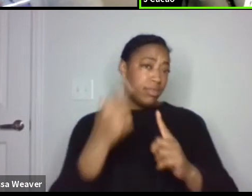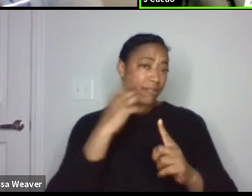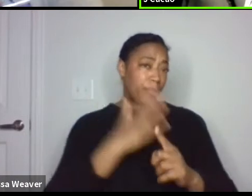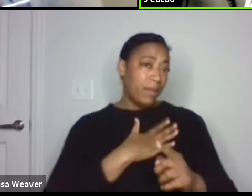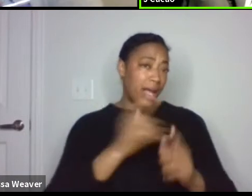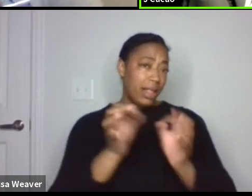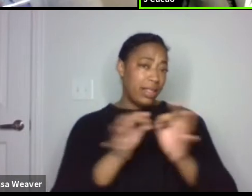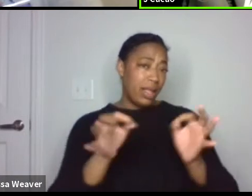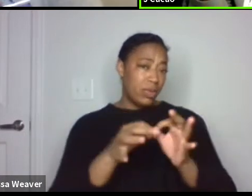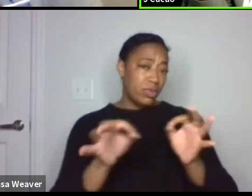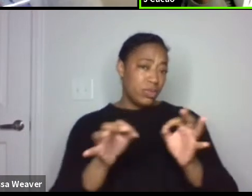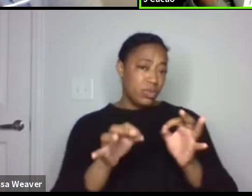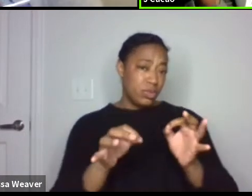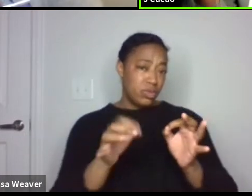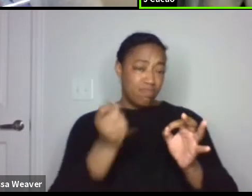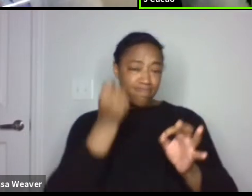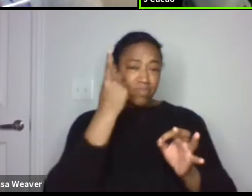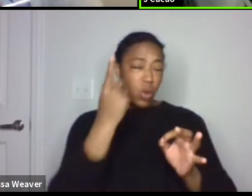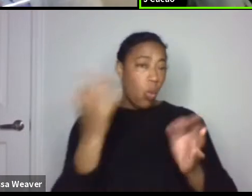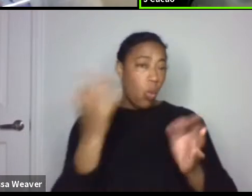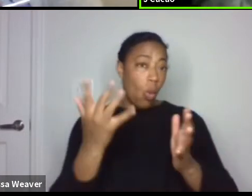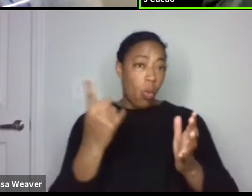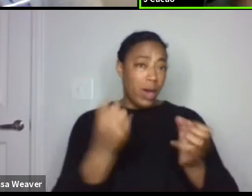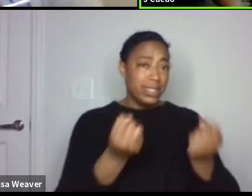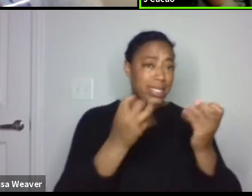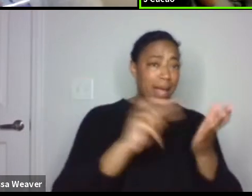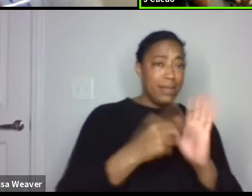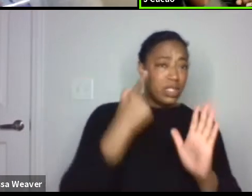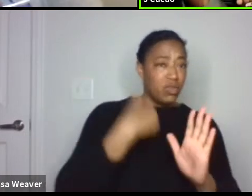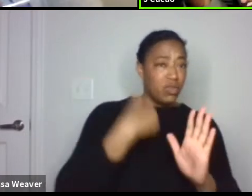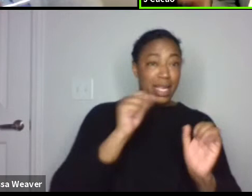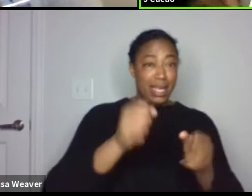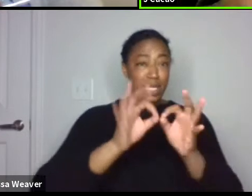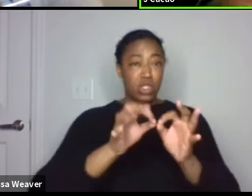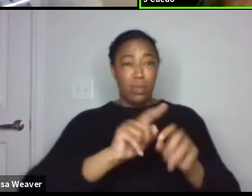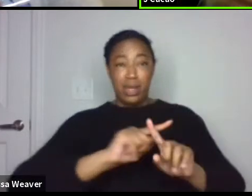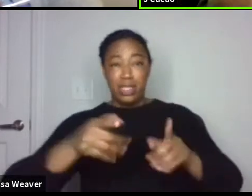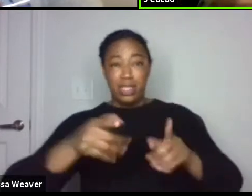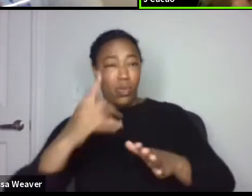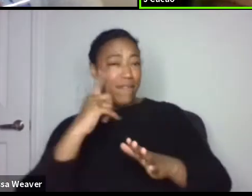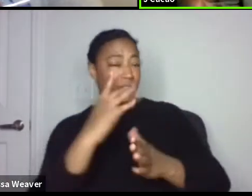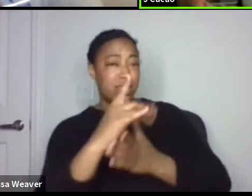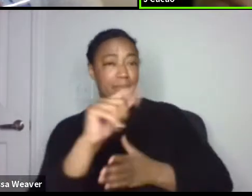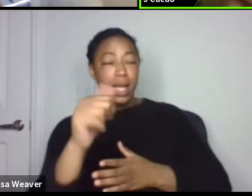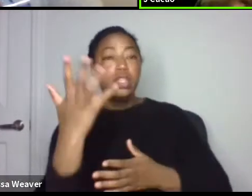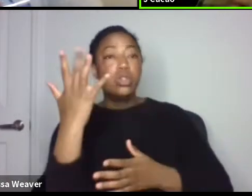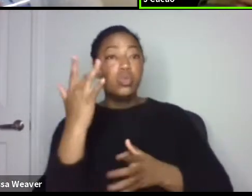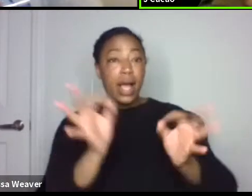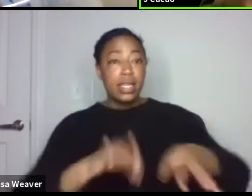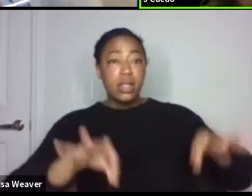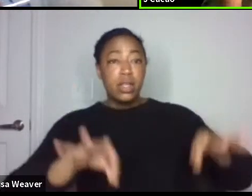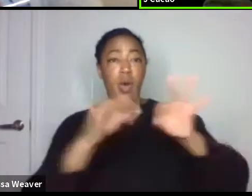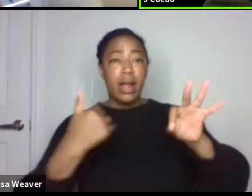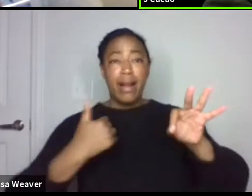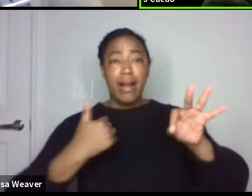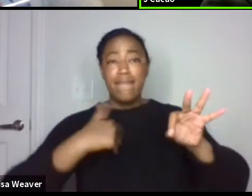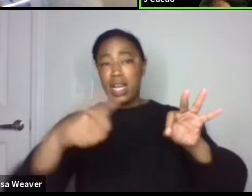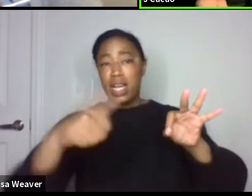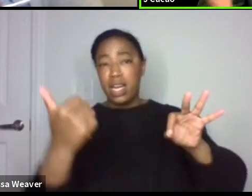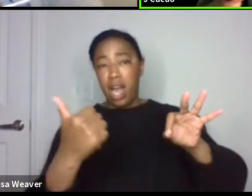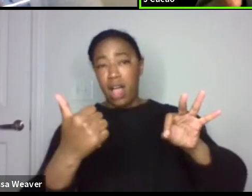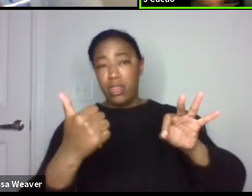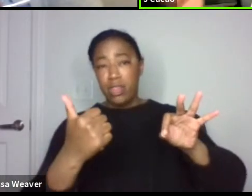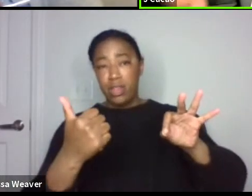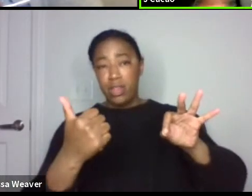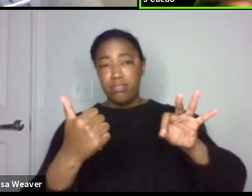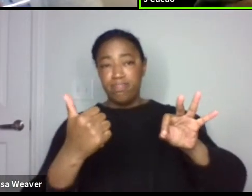think a particular sign means to me could be interpreted a totally different way to somebody else. So that's why it's important to have maybe an extra set of eyes on it, or